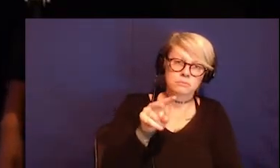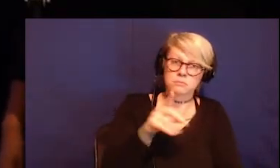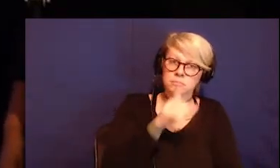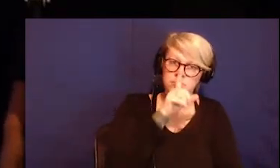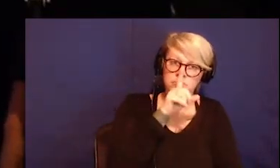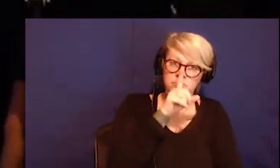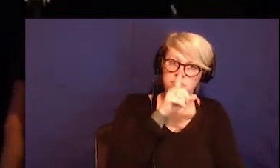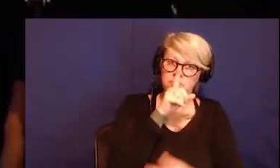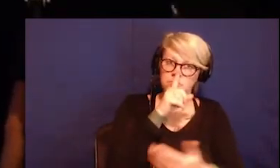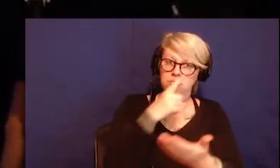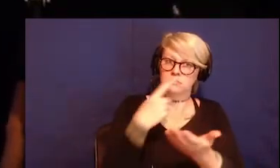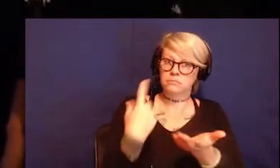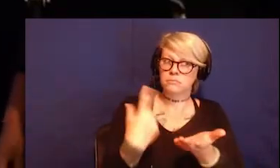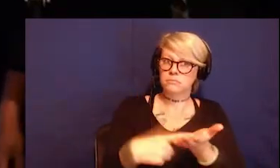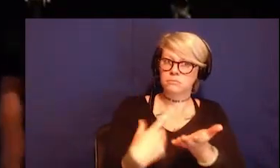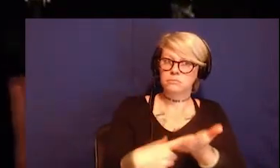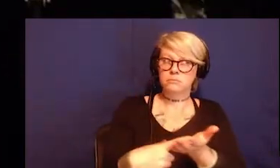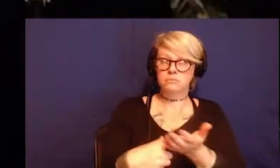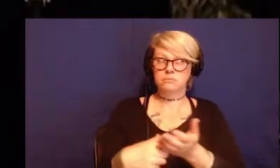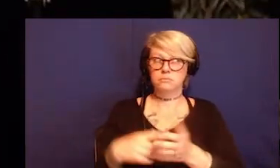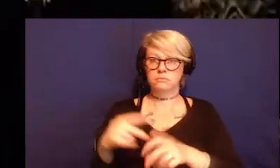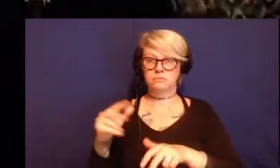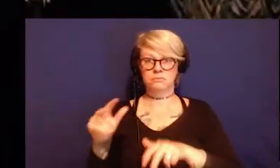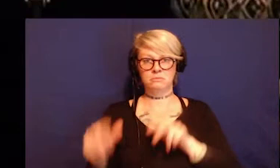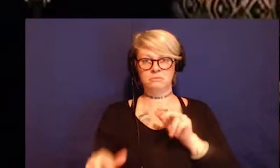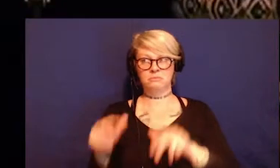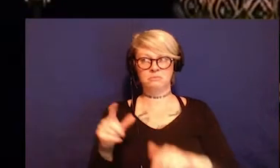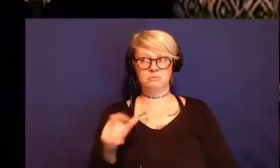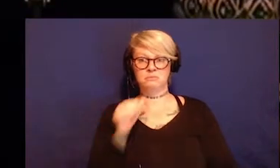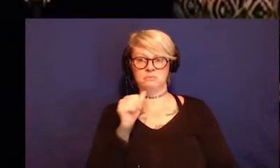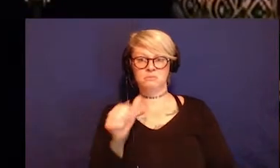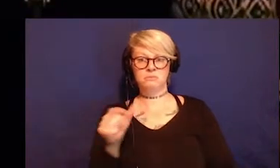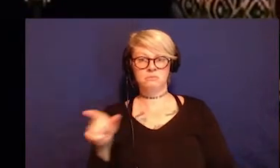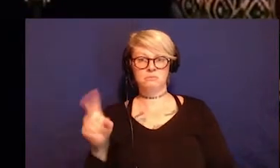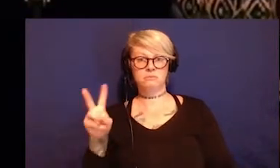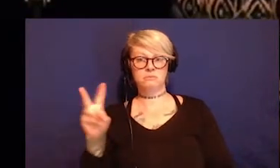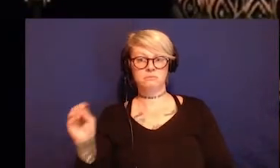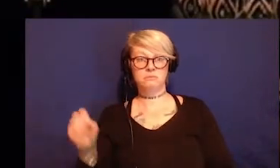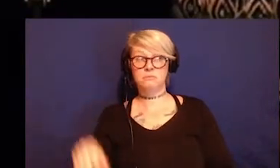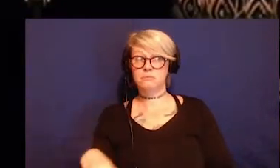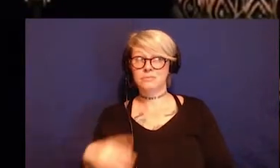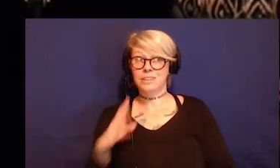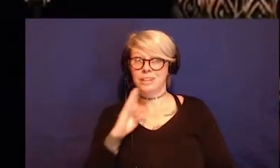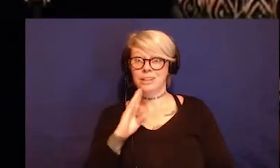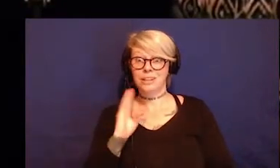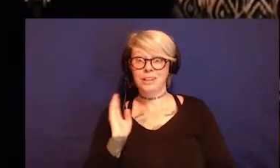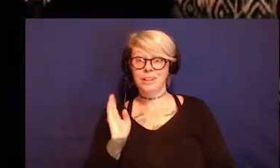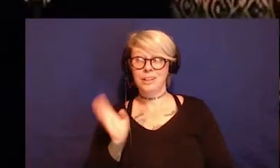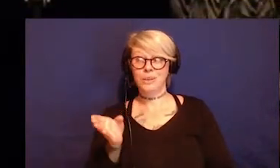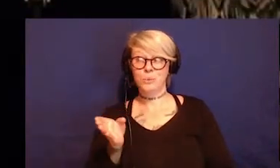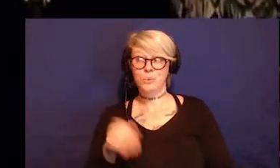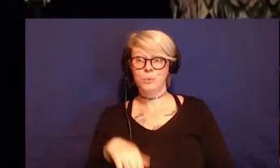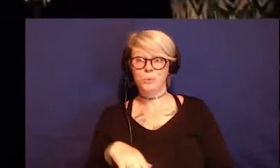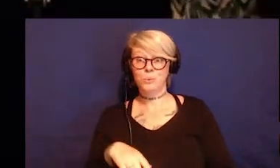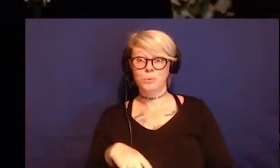Talia uncomfortable. We hear a voiceover. Hello?